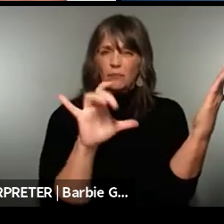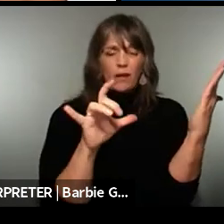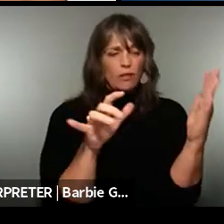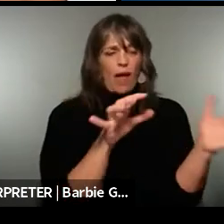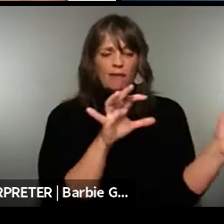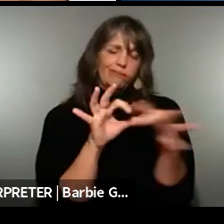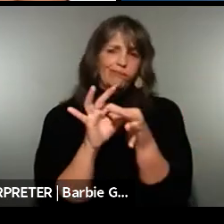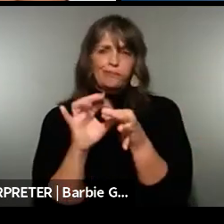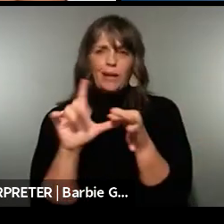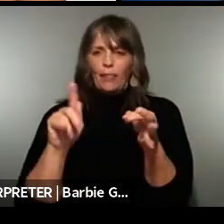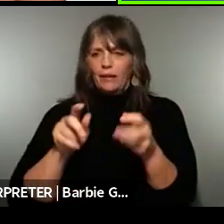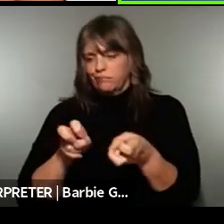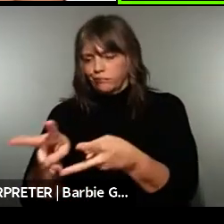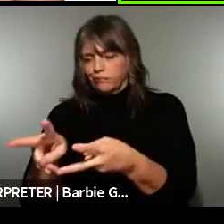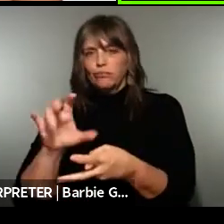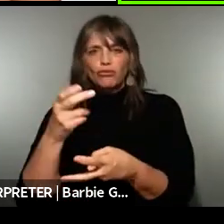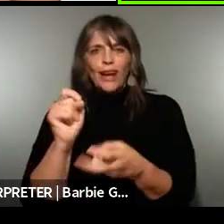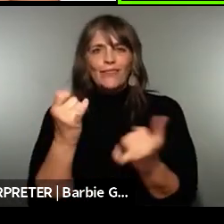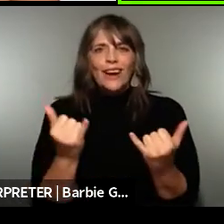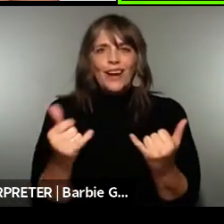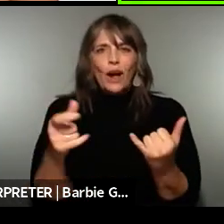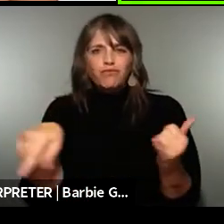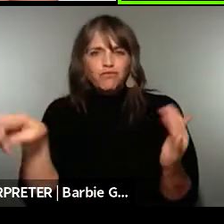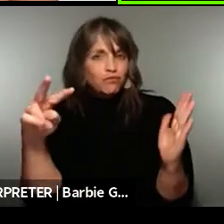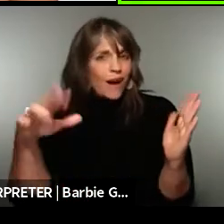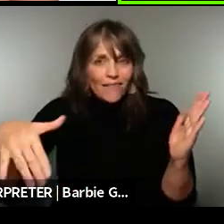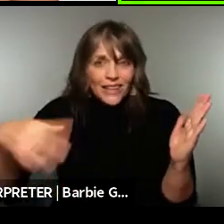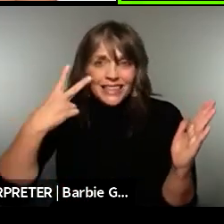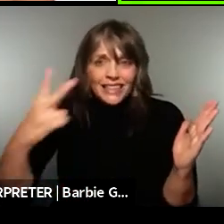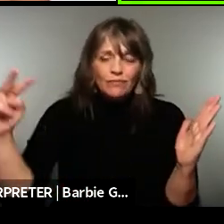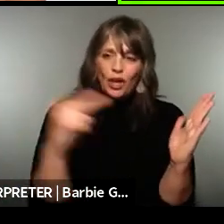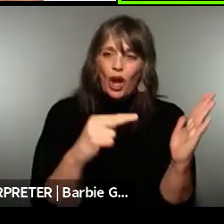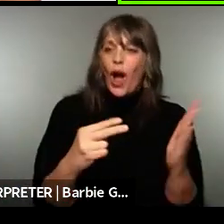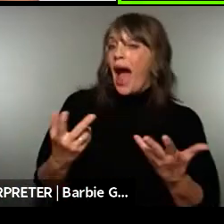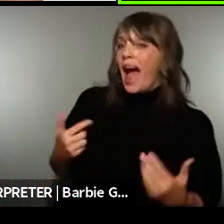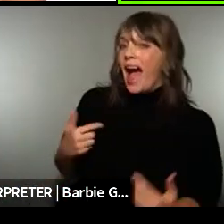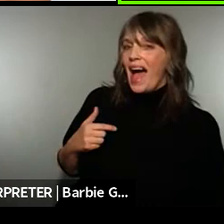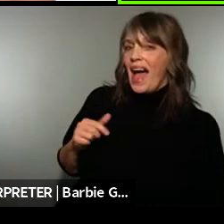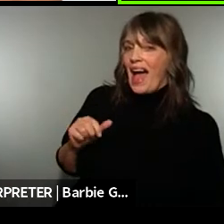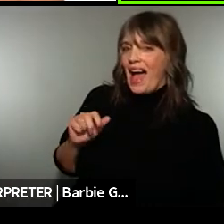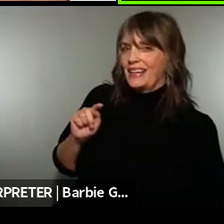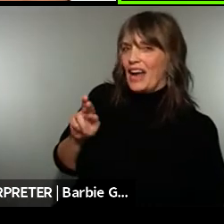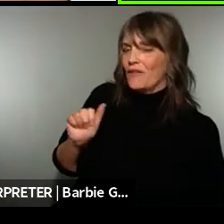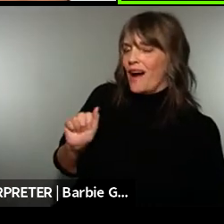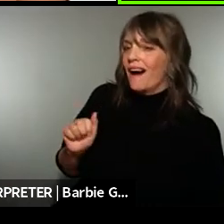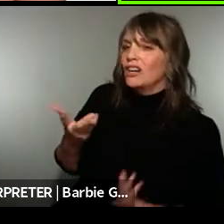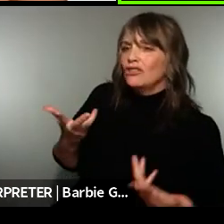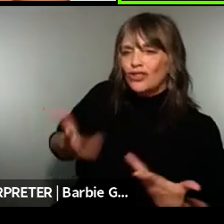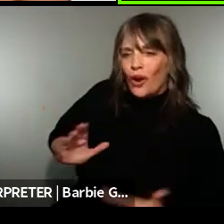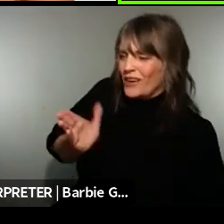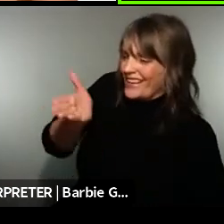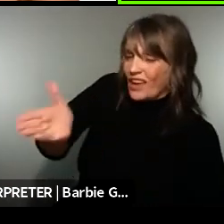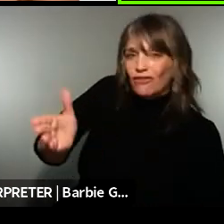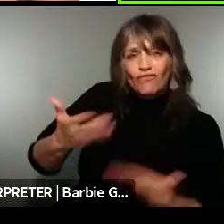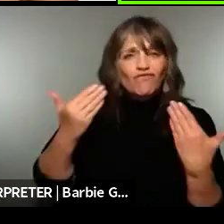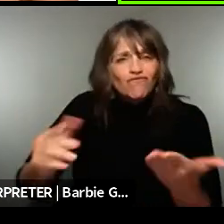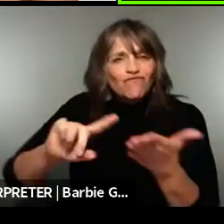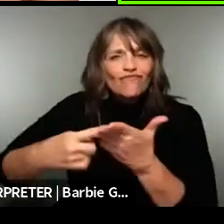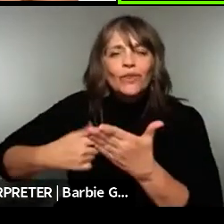look. And it's already there. So to kick us off, we'd like to offer